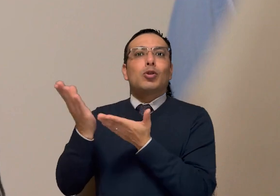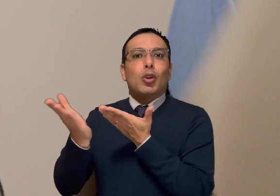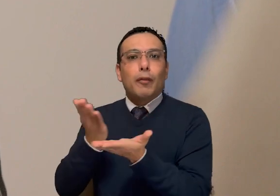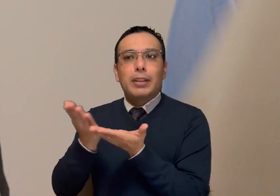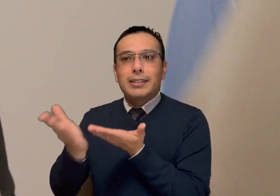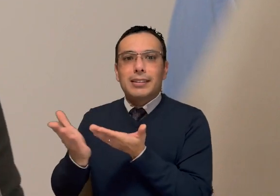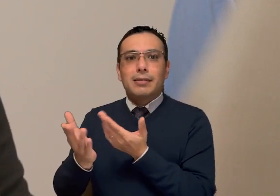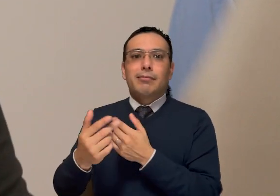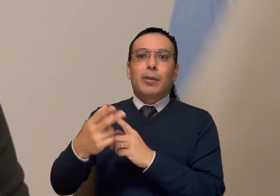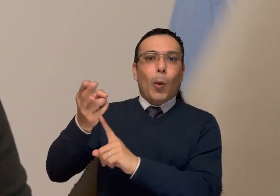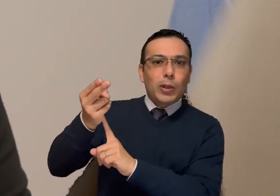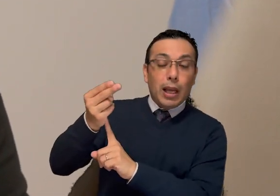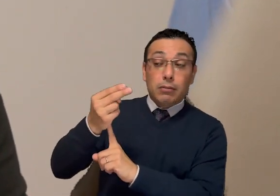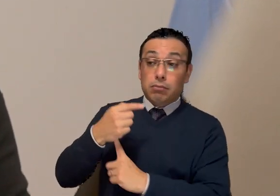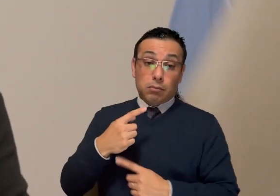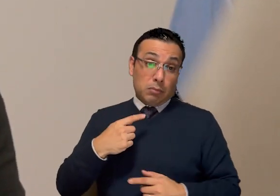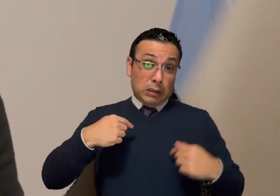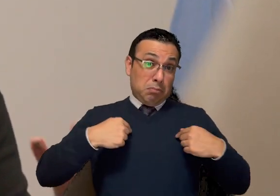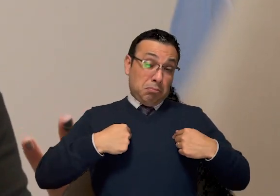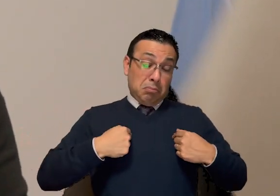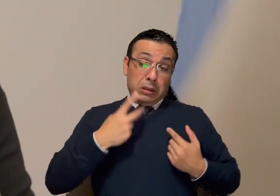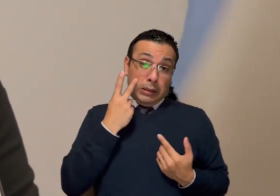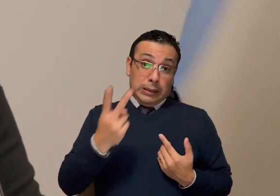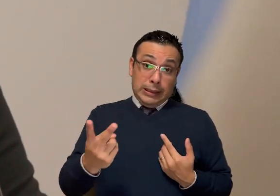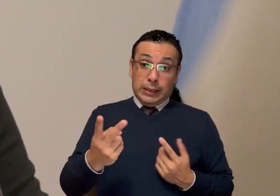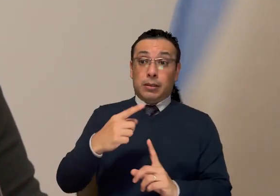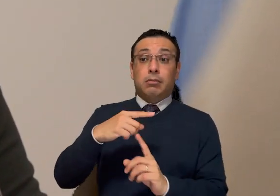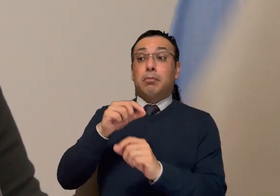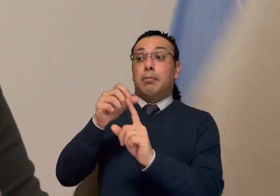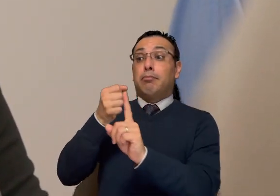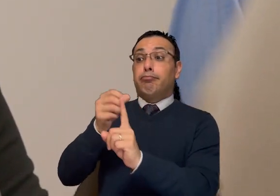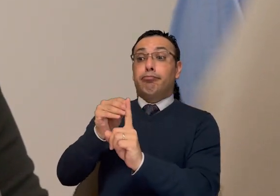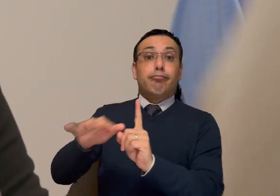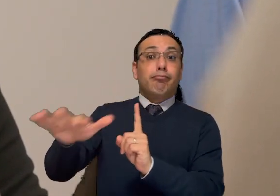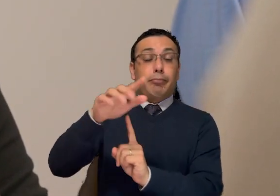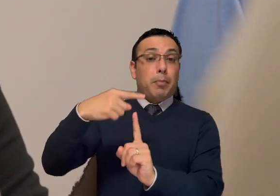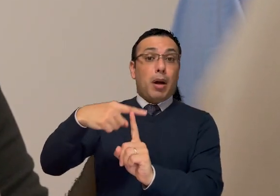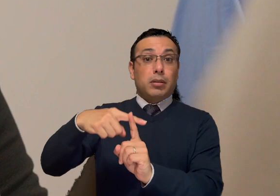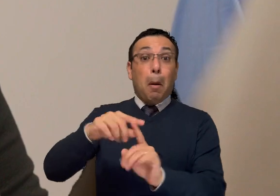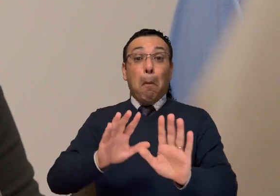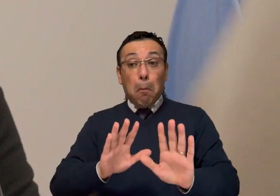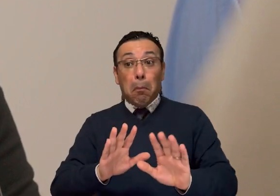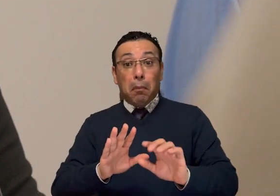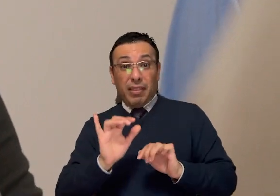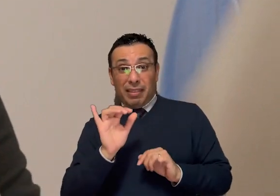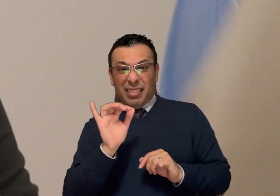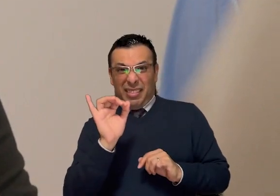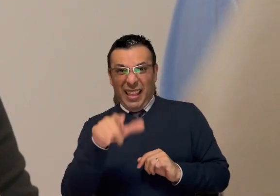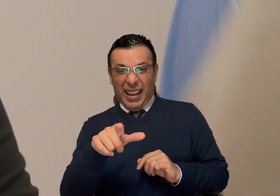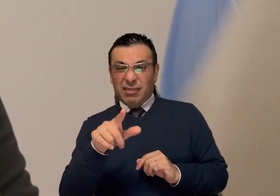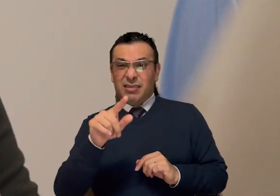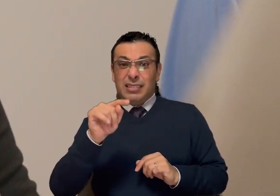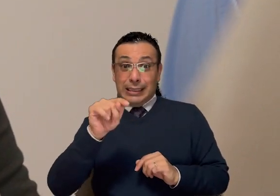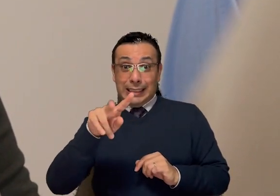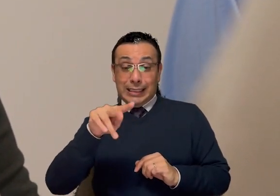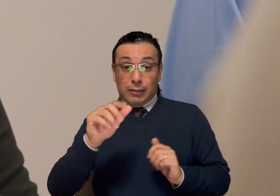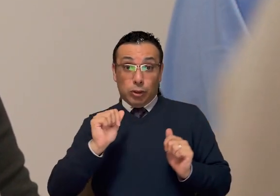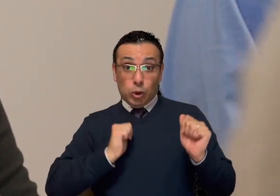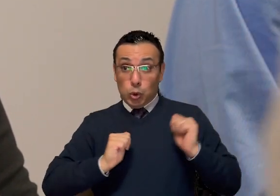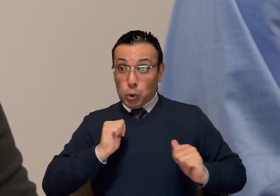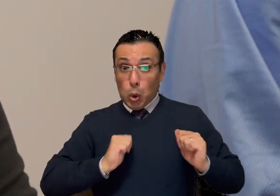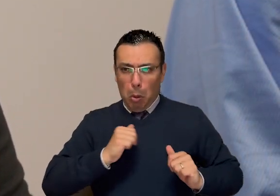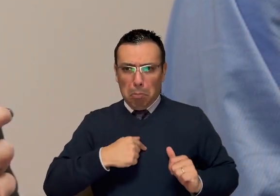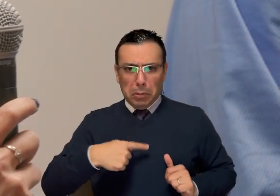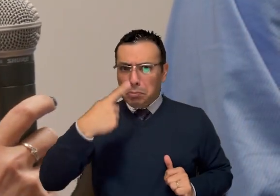I would still like to see what documentary is being referred to there, but our experience so far has actually been quite